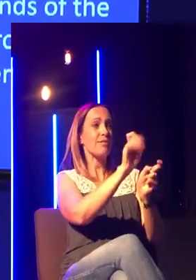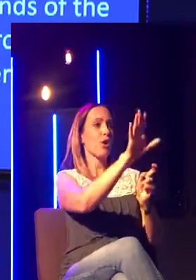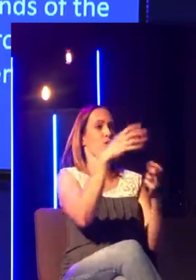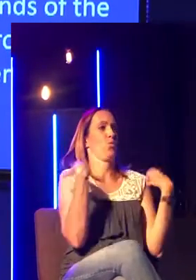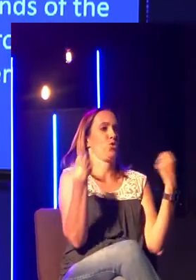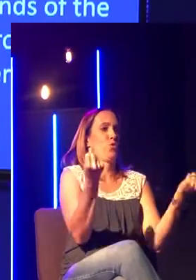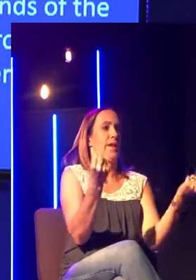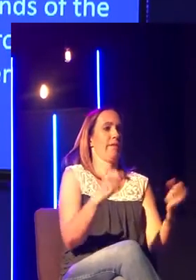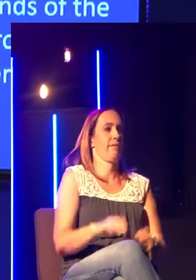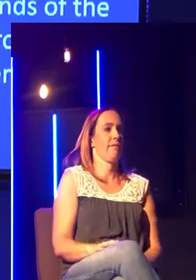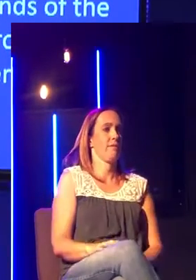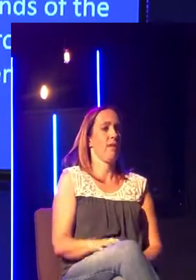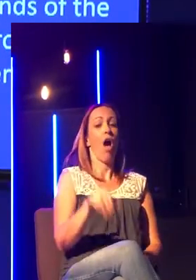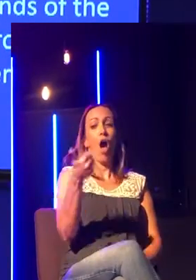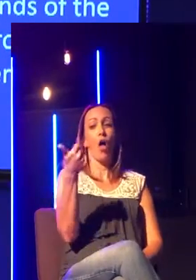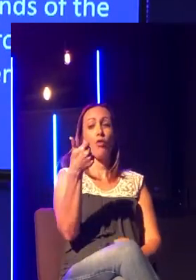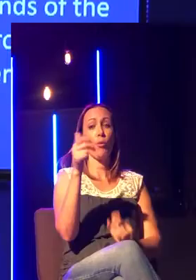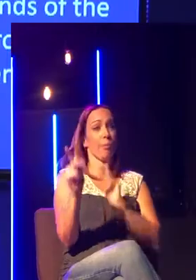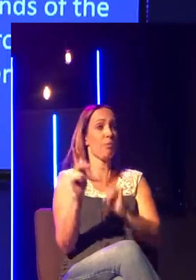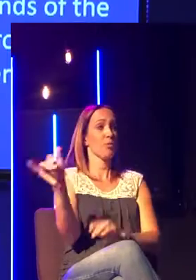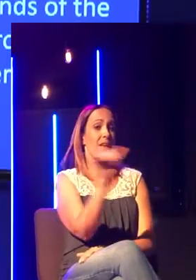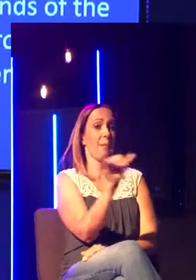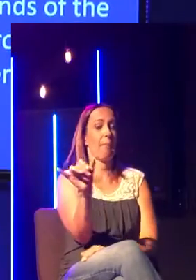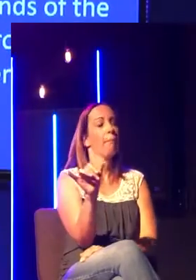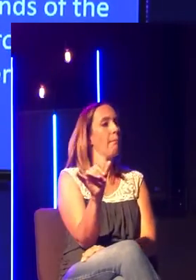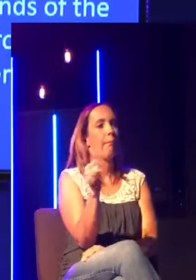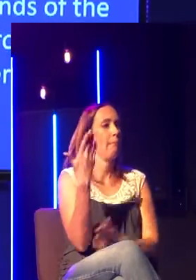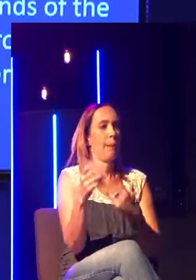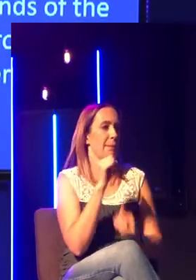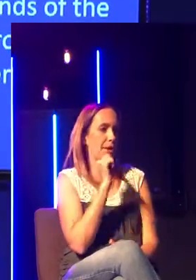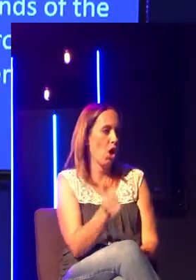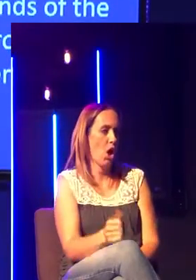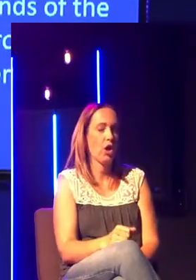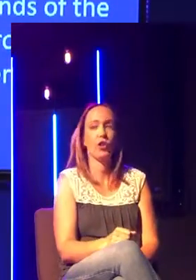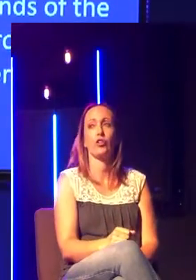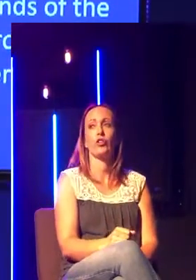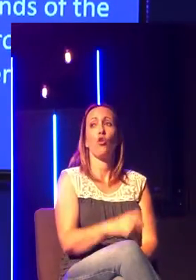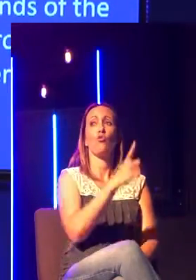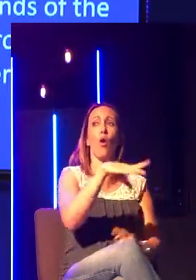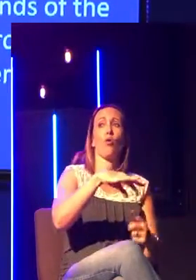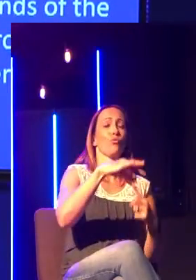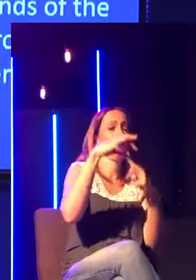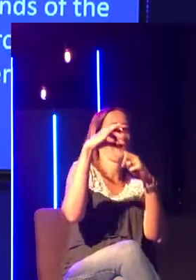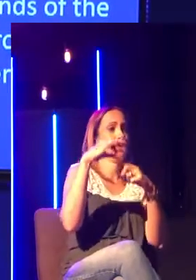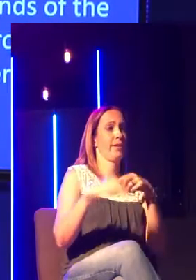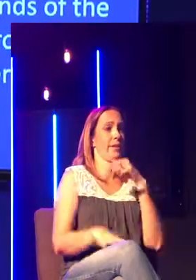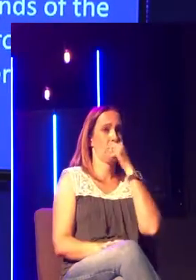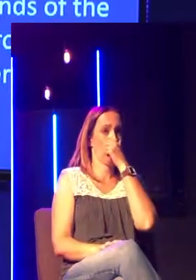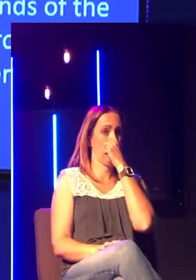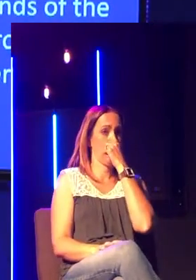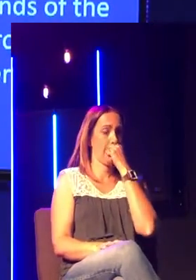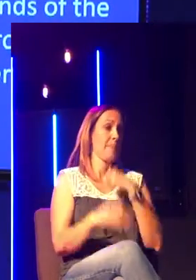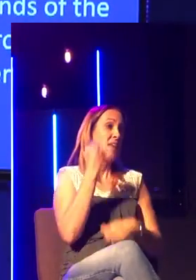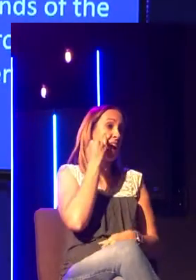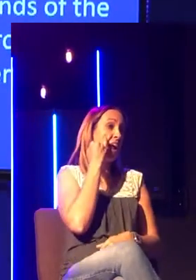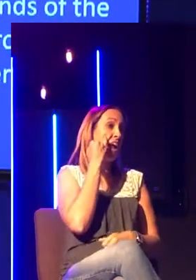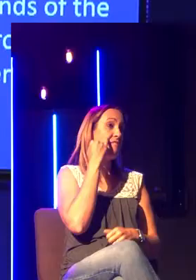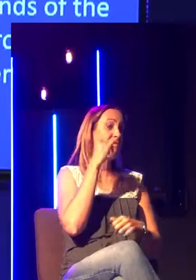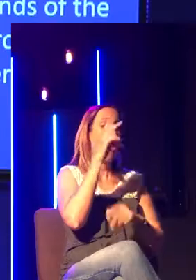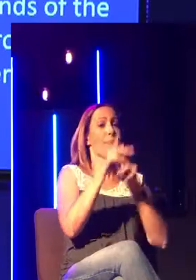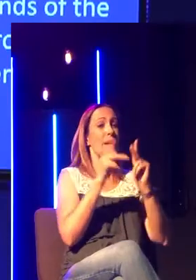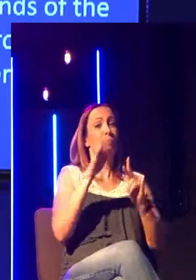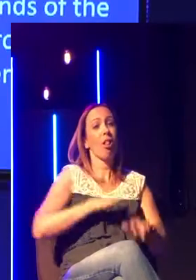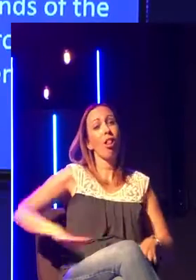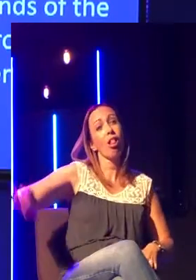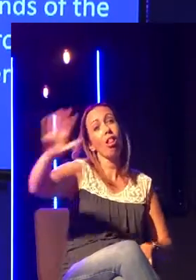have the strengths that you have, and you are needed. If you were just like everyone else in the world, what would you have